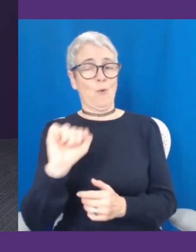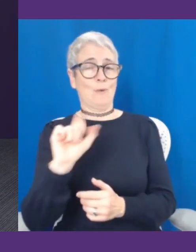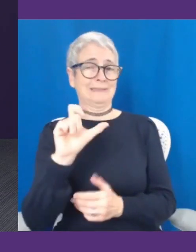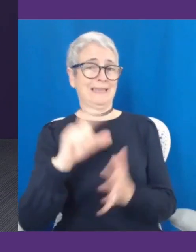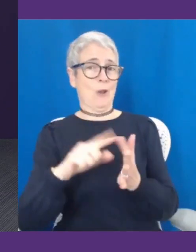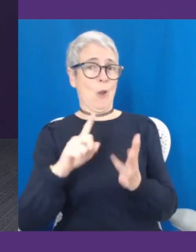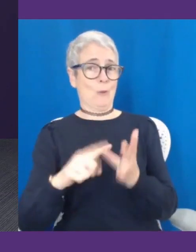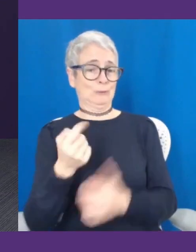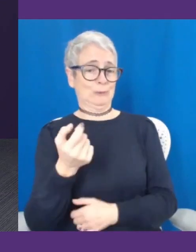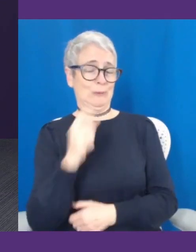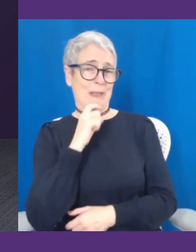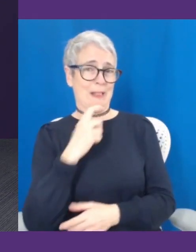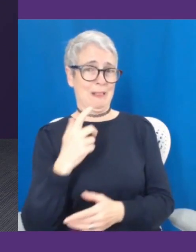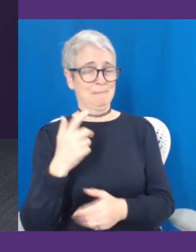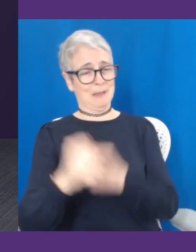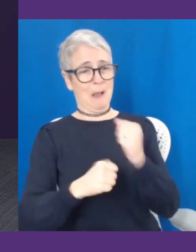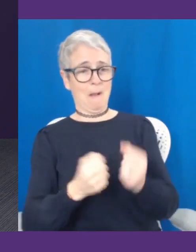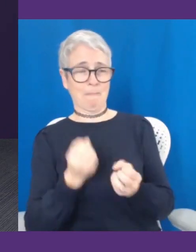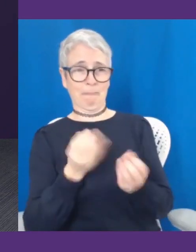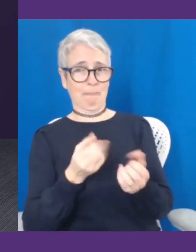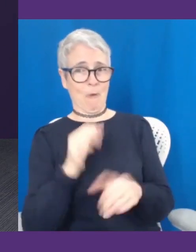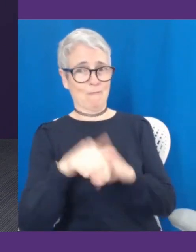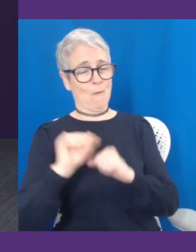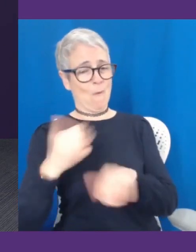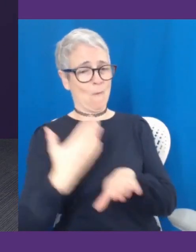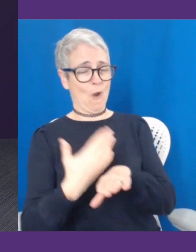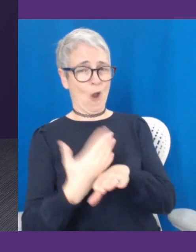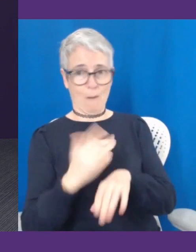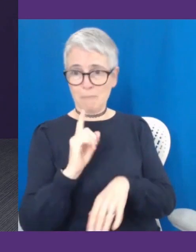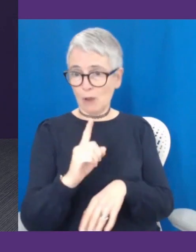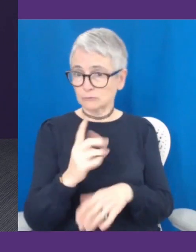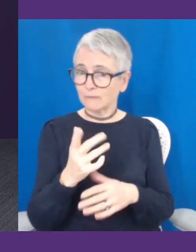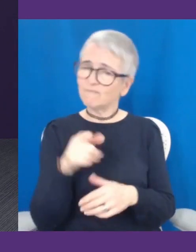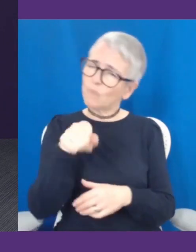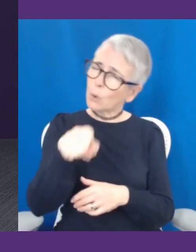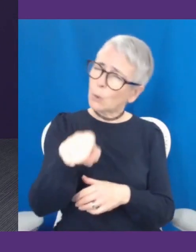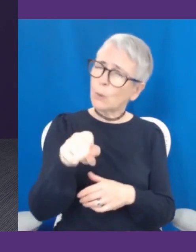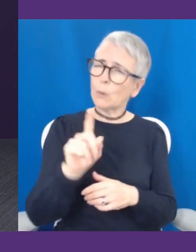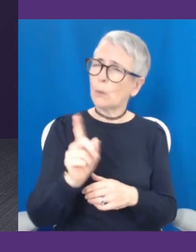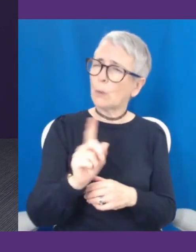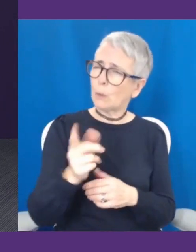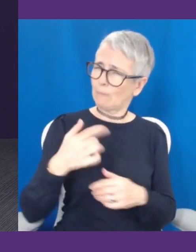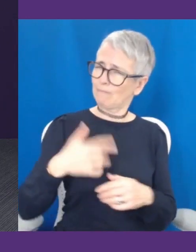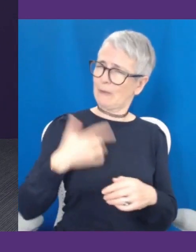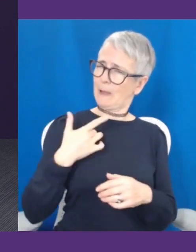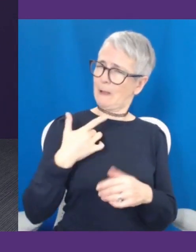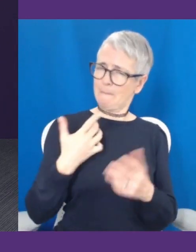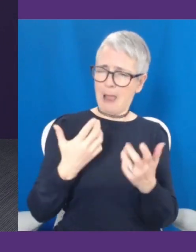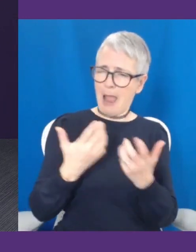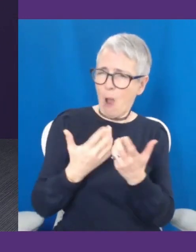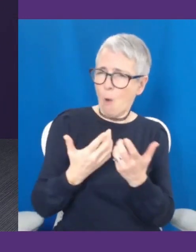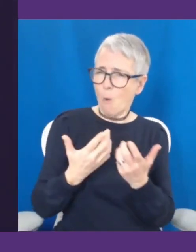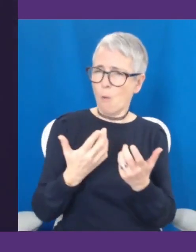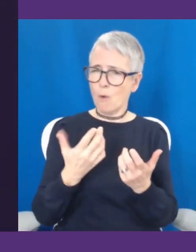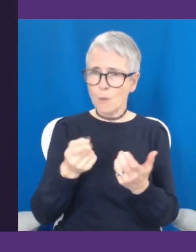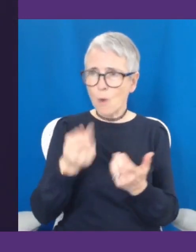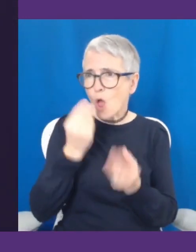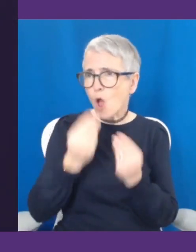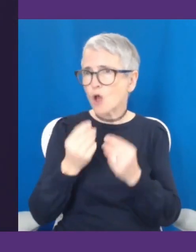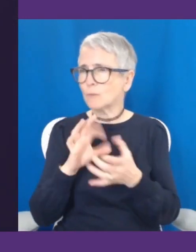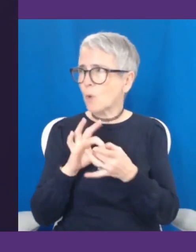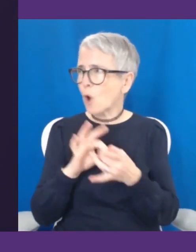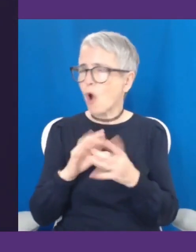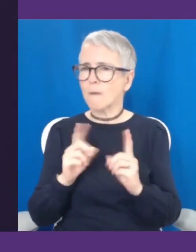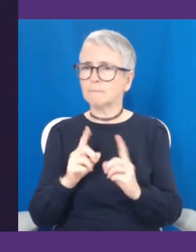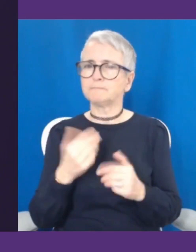all the work you're doing. But from your point of view, these 3 days, how does that sort of fit into the jigsaw of stuff that you're learning and working on? Of course. So look, I